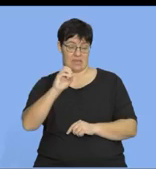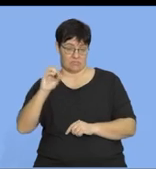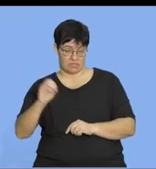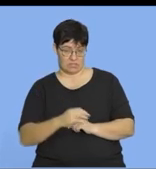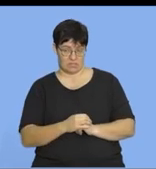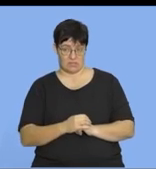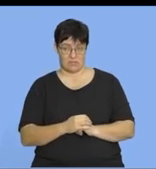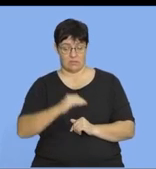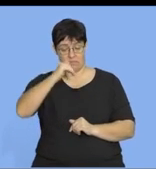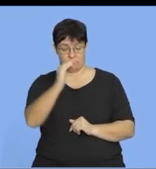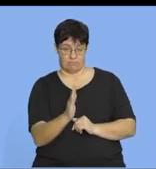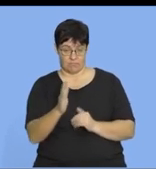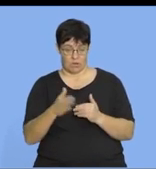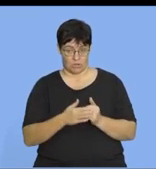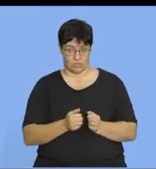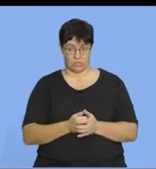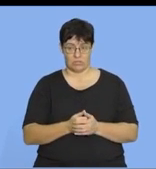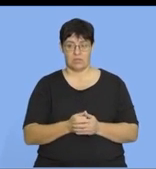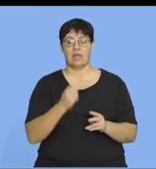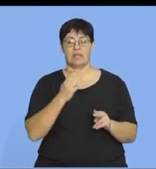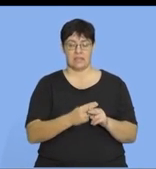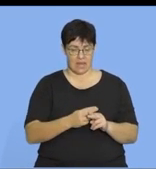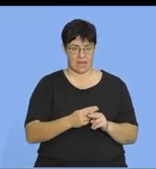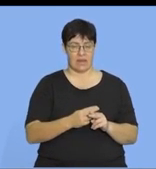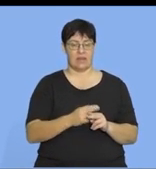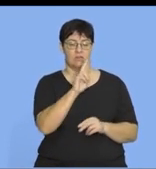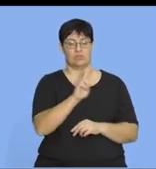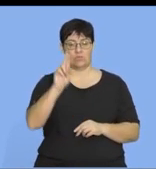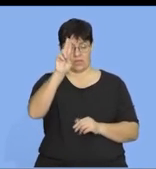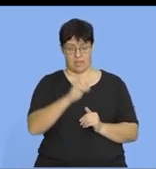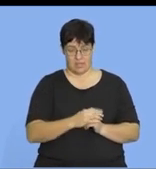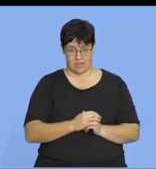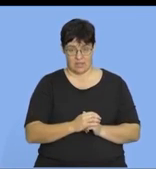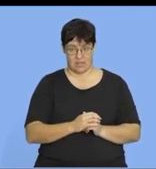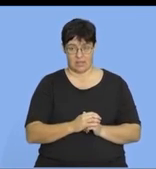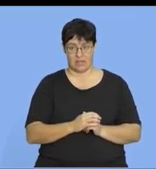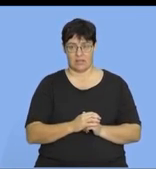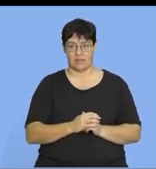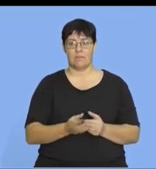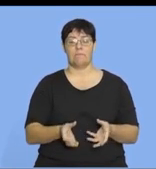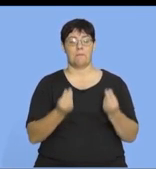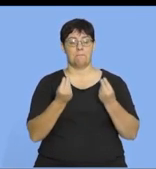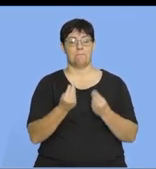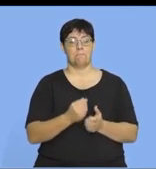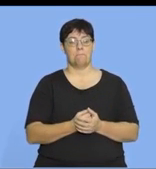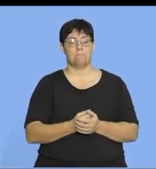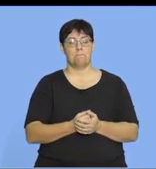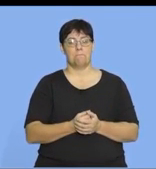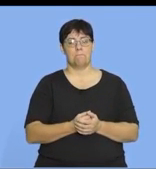3,500, close my bracket, and then square it. And I